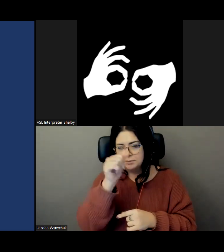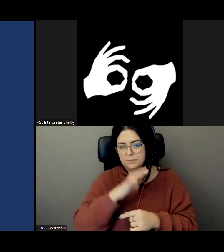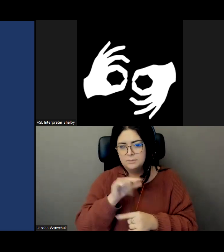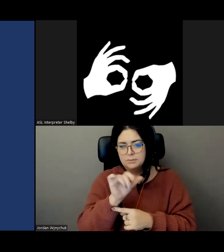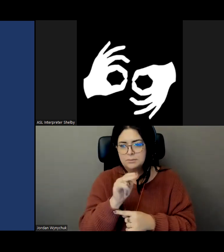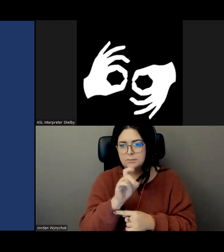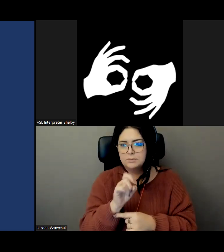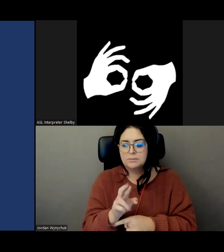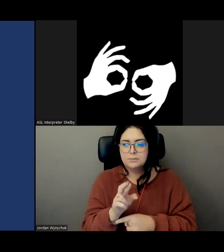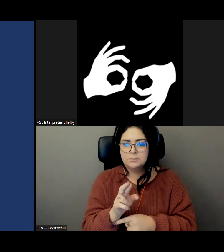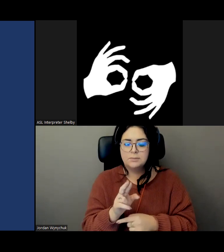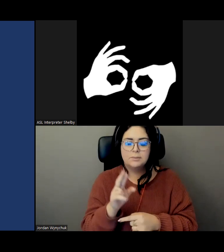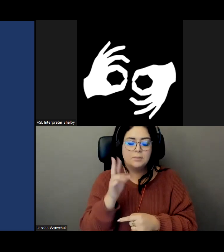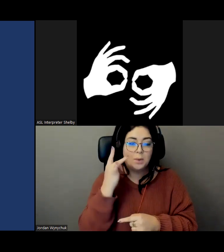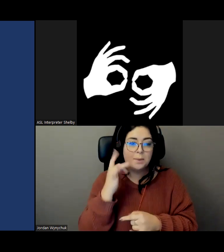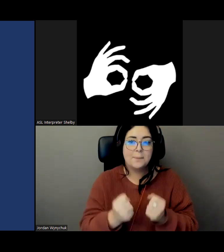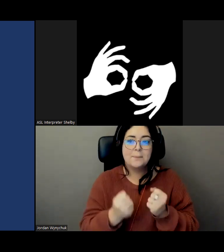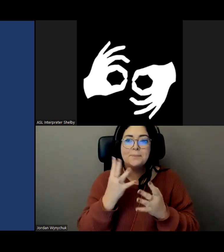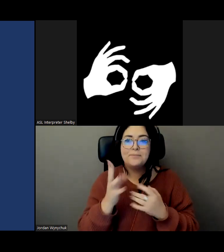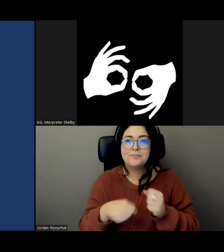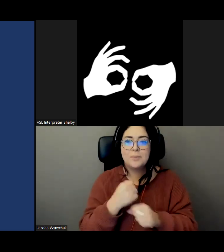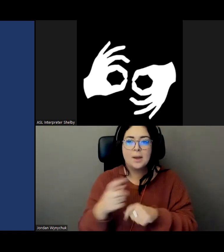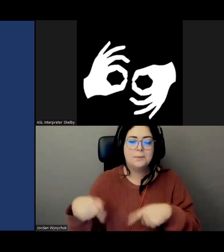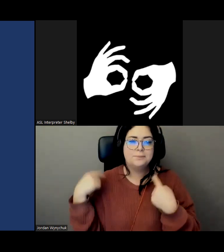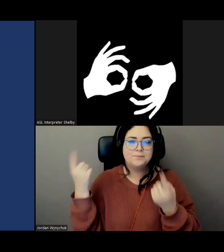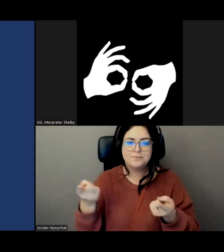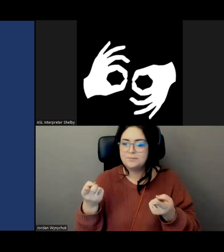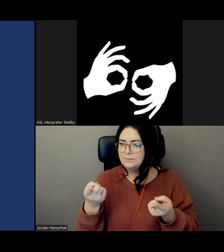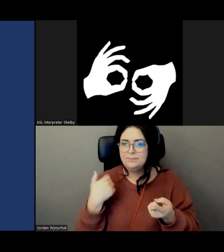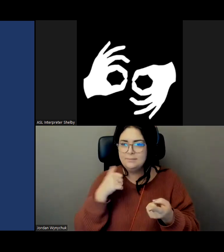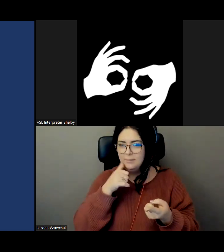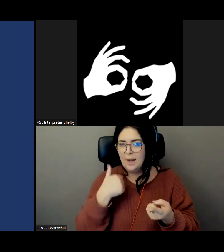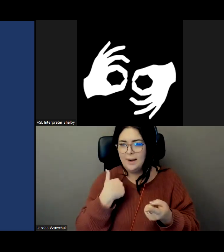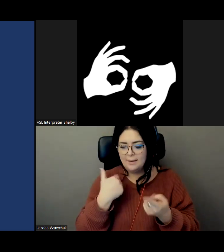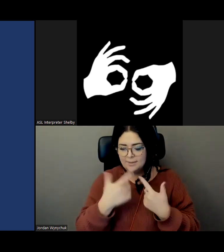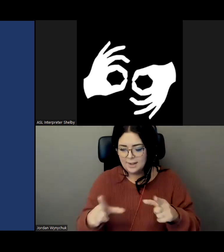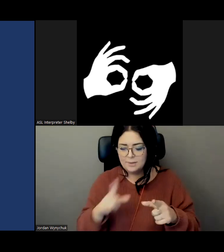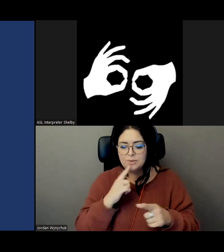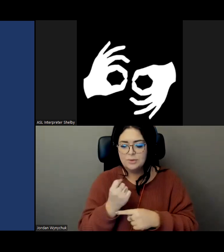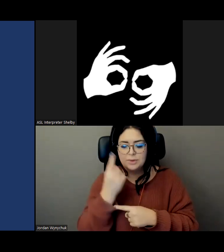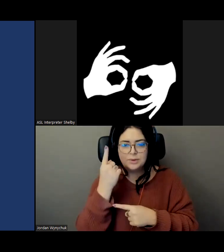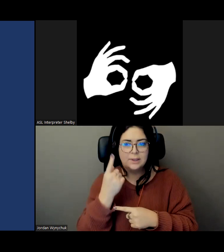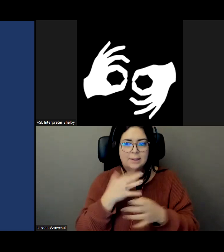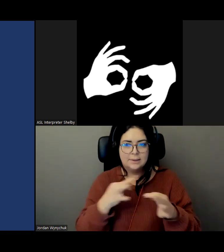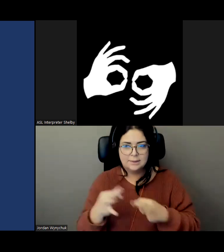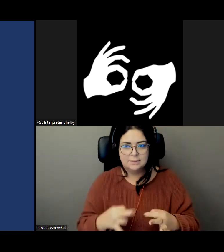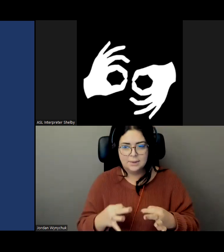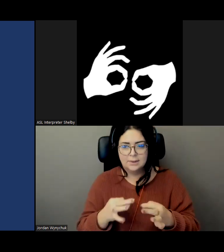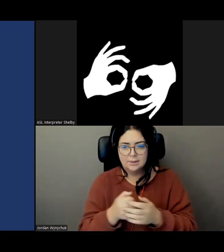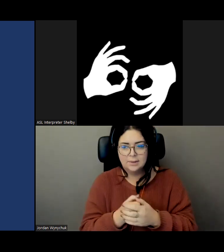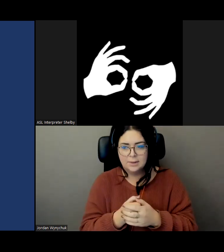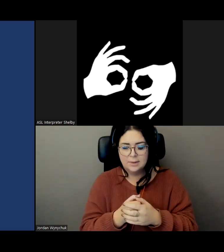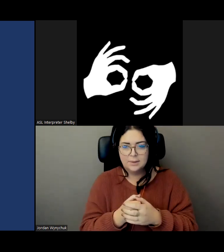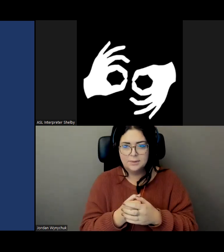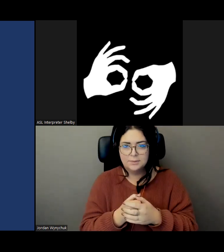historically haven't always had the language to explain their sexuality or gender identity. And we've seen that